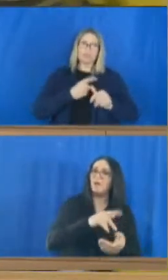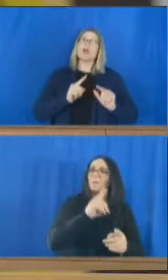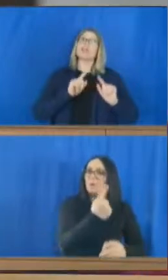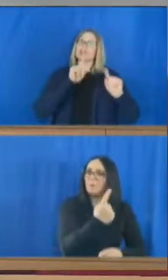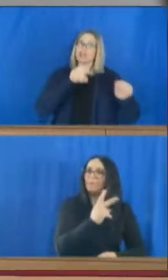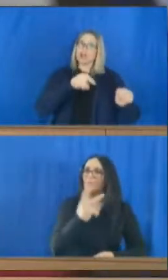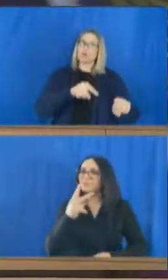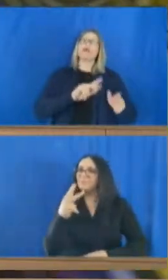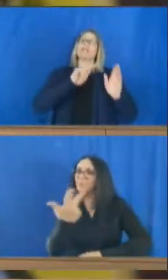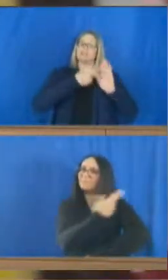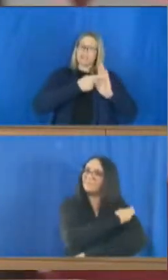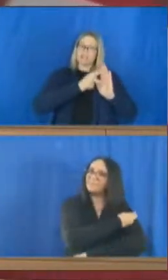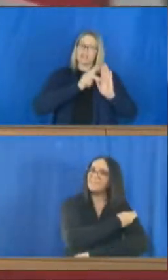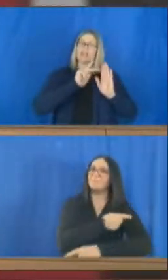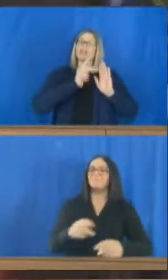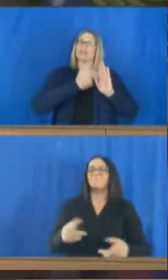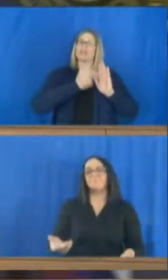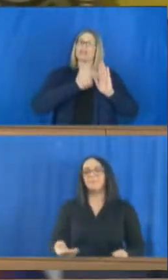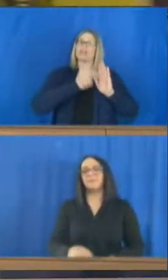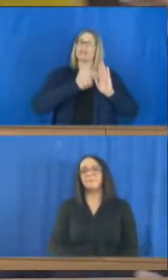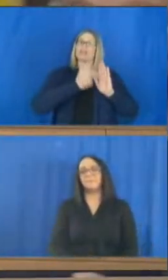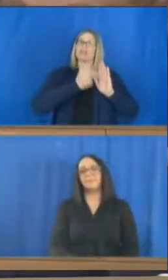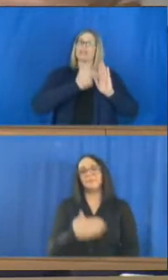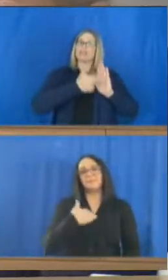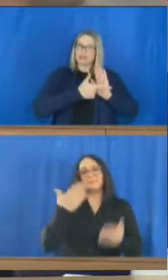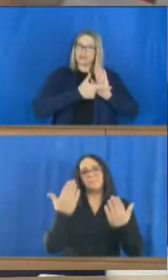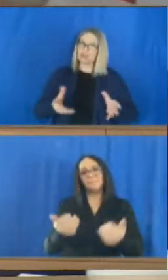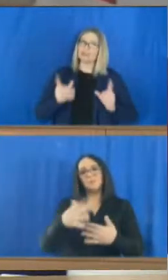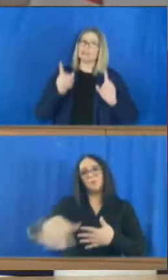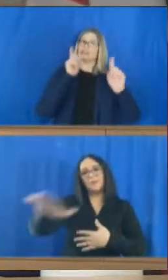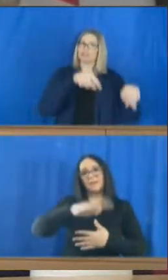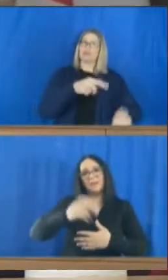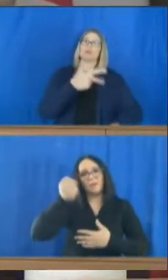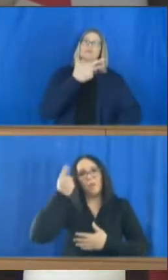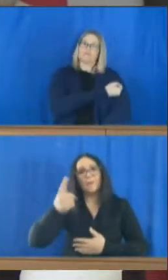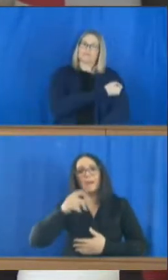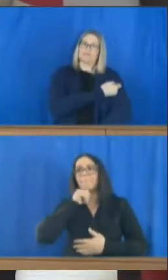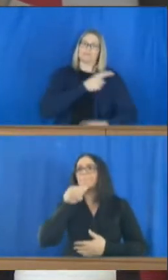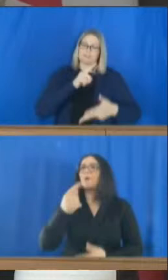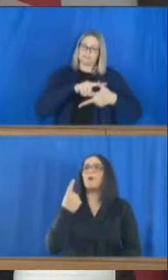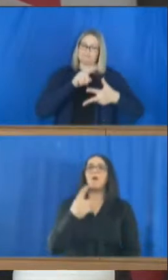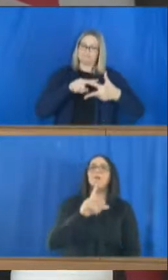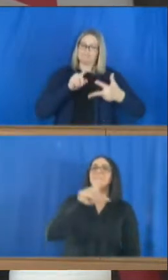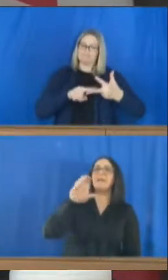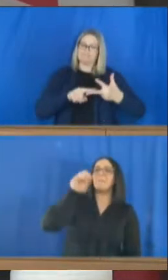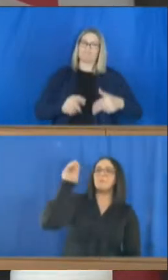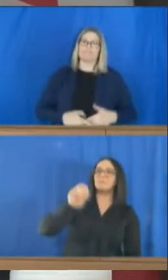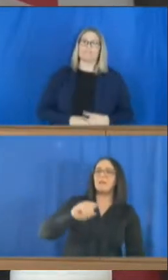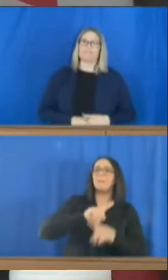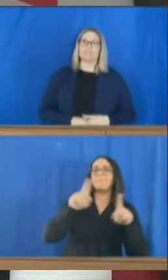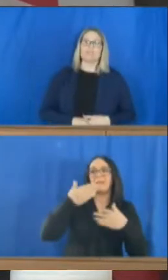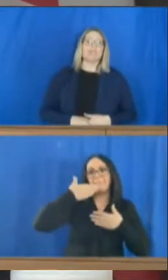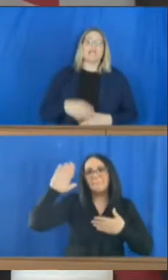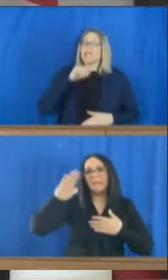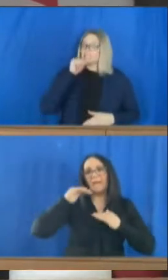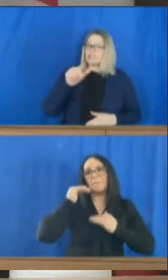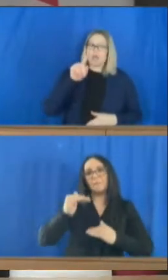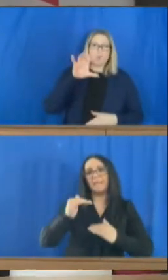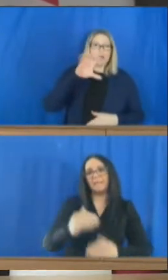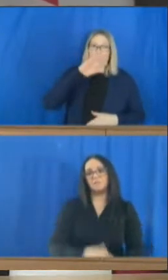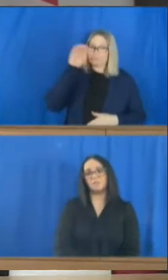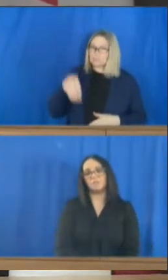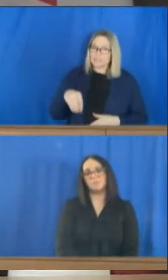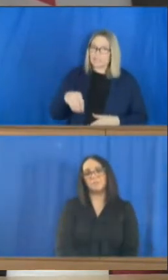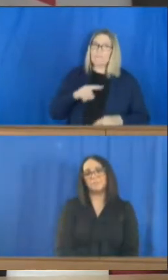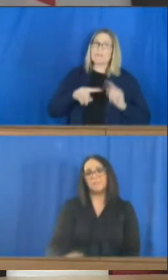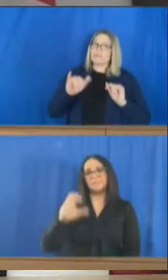was going to just add to that in relation to the information Dr. Russell provided. Those that over the age of 70 with pre-existing